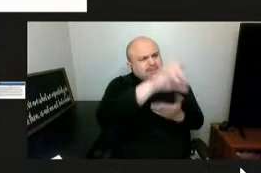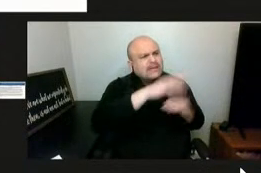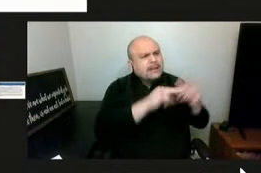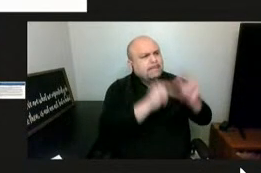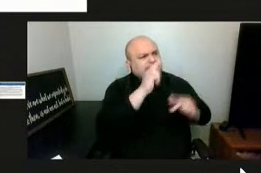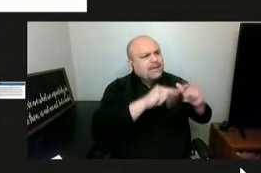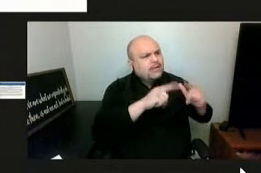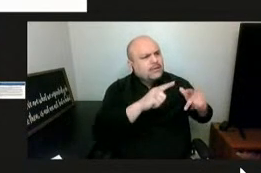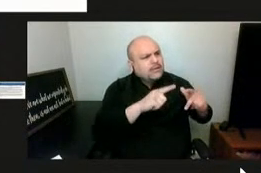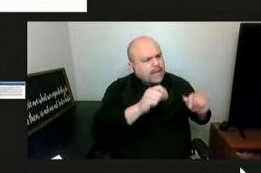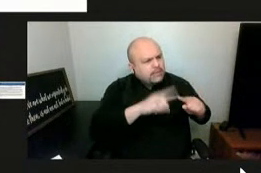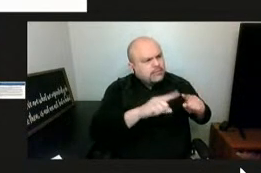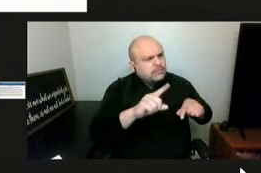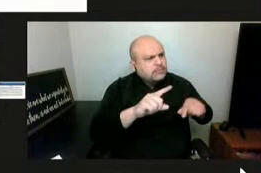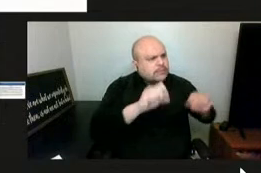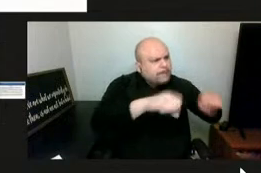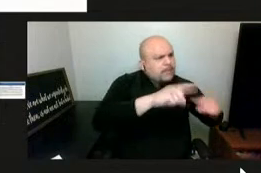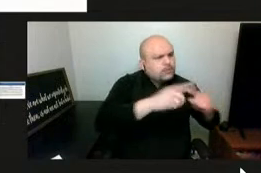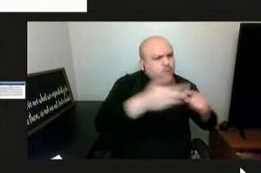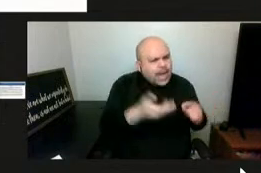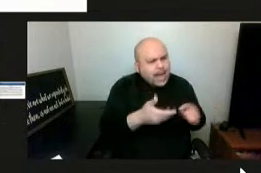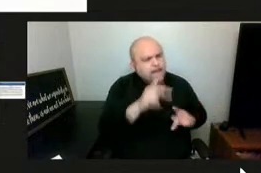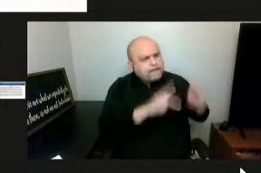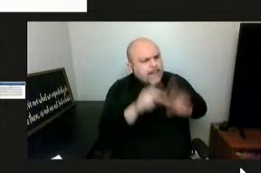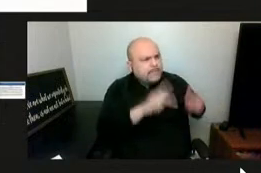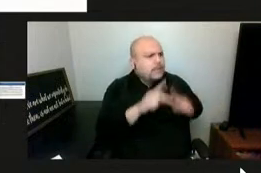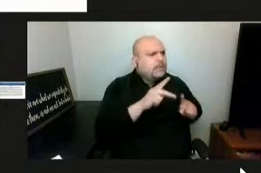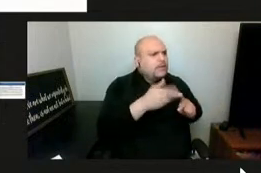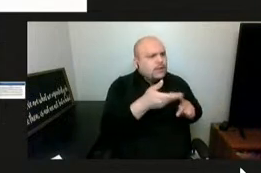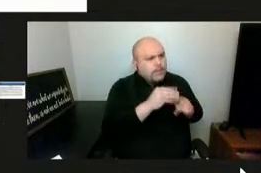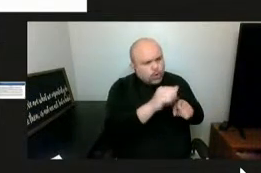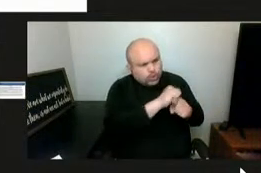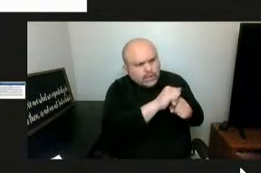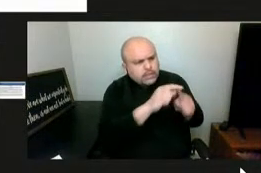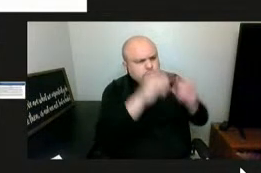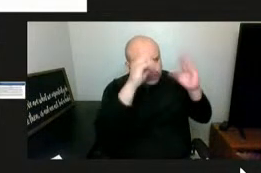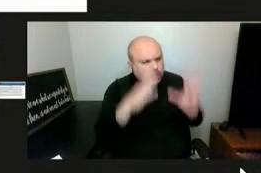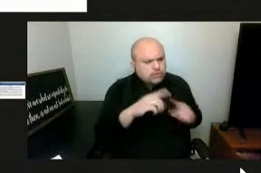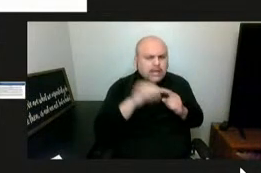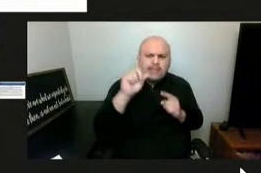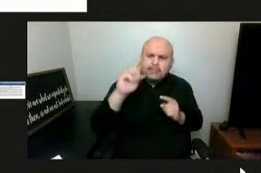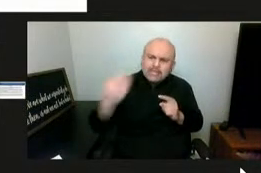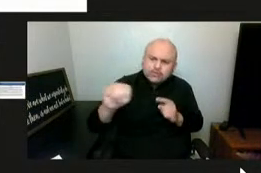to support the hiring of more counselors and training of teachers and administrators on social